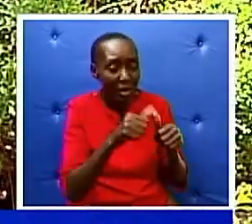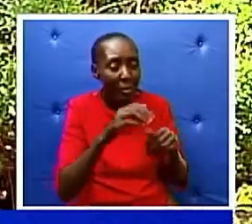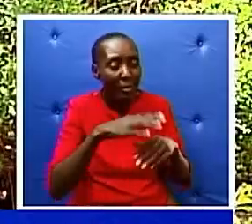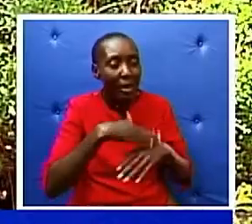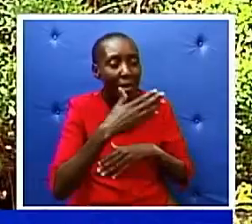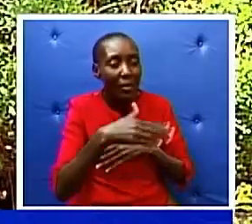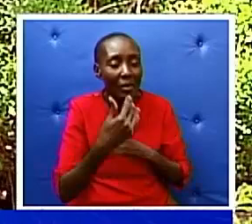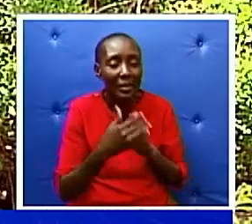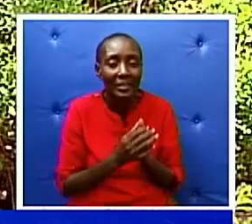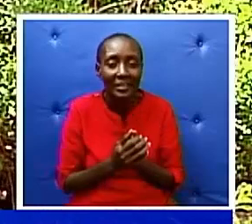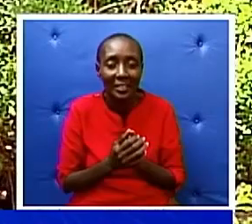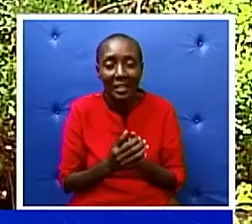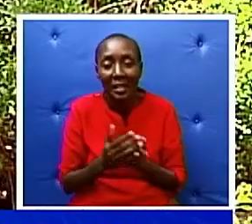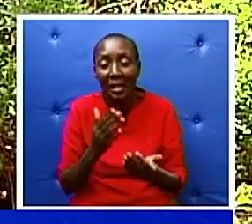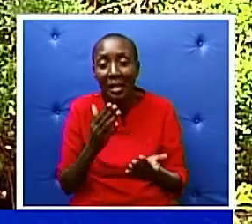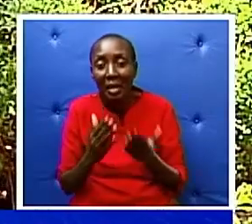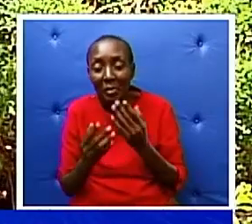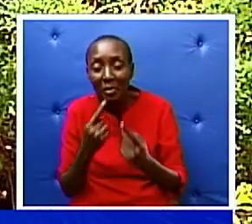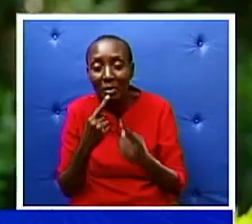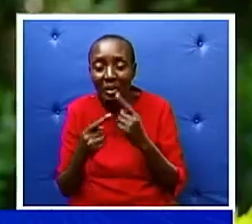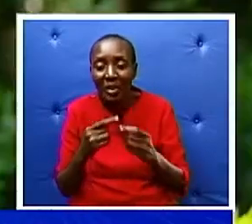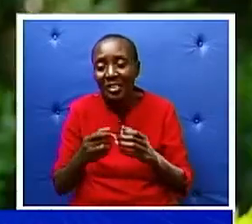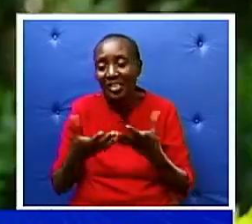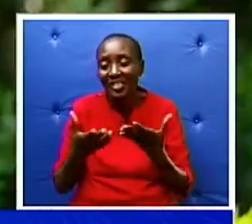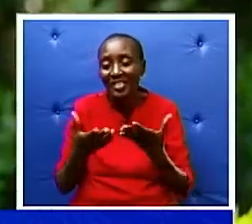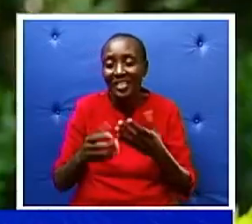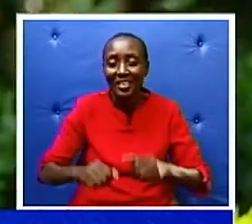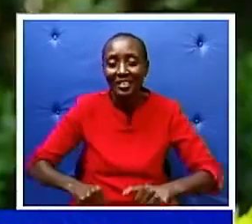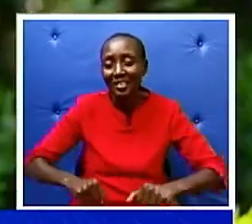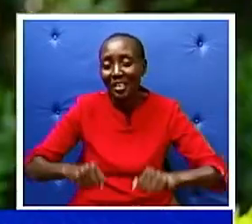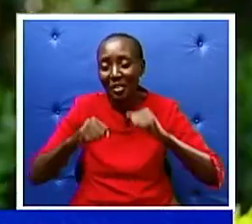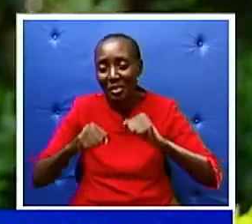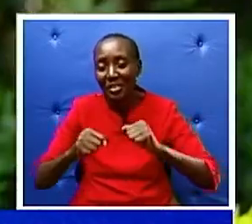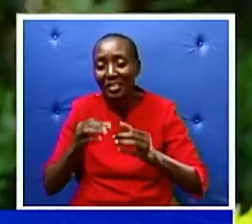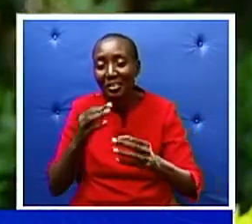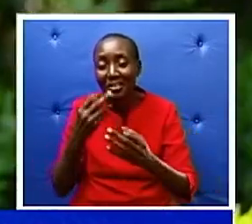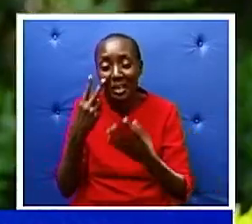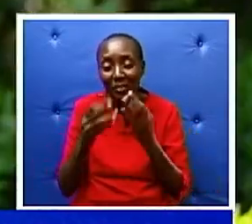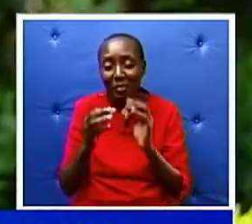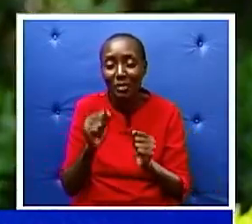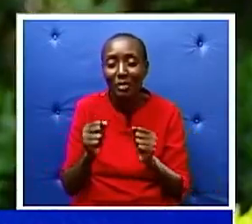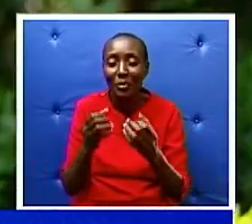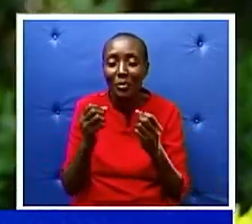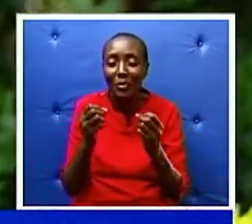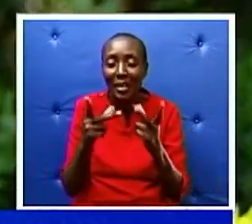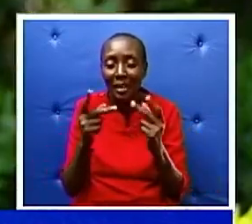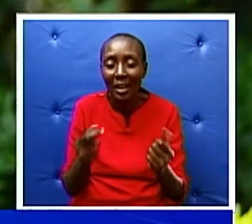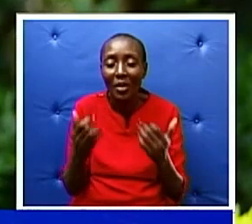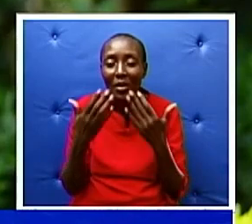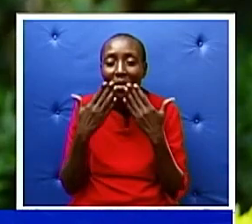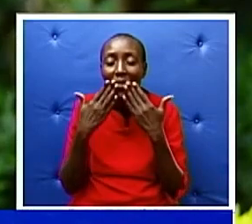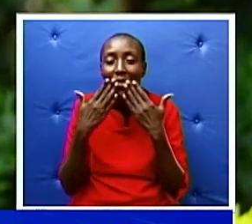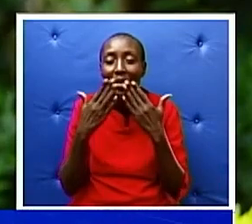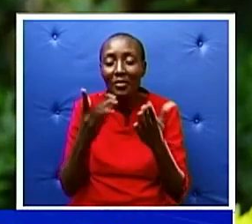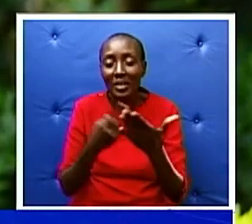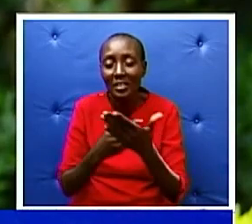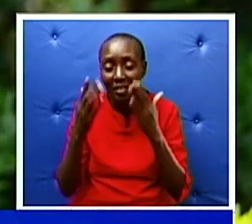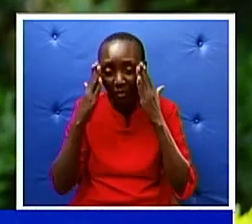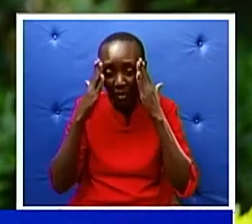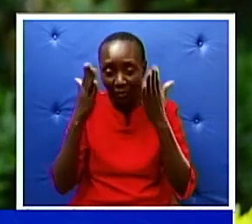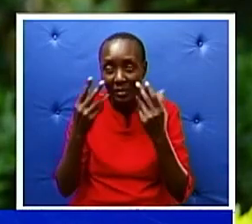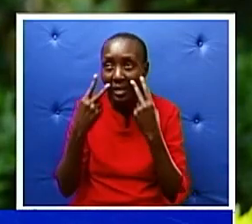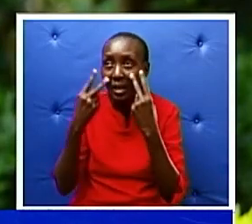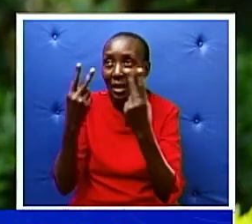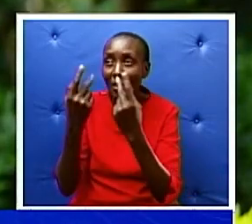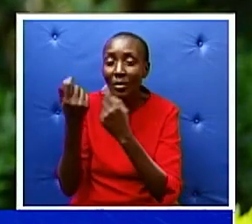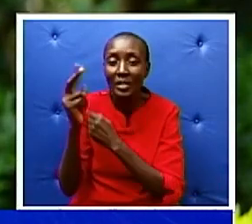time. We'll be looking at that with management to see if that's possible. Okay, we have come to the end of the Week in Focus right here on Look Up TV. I have